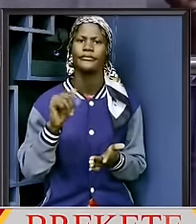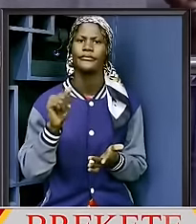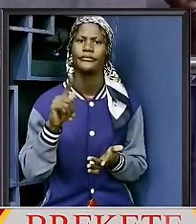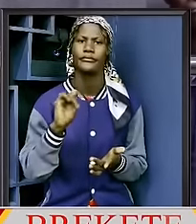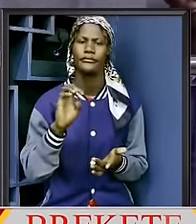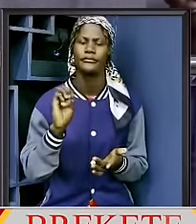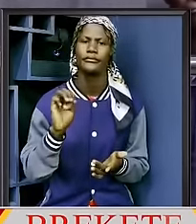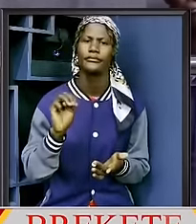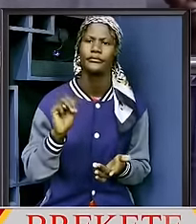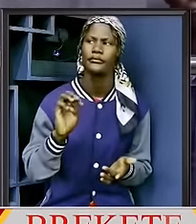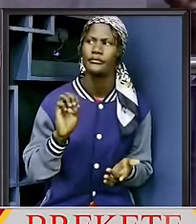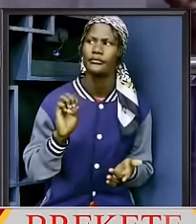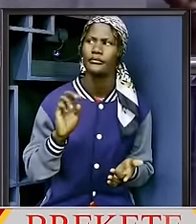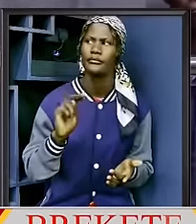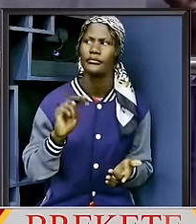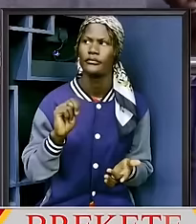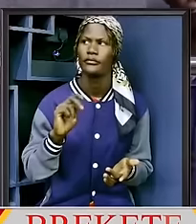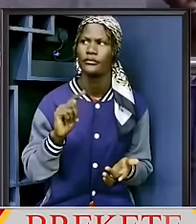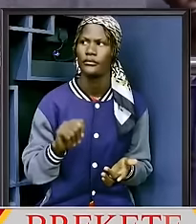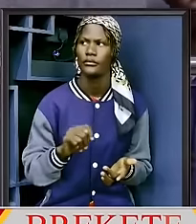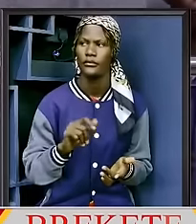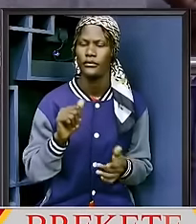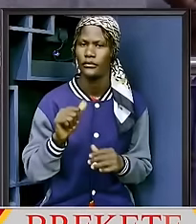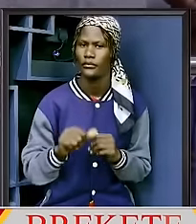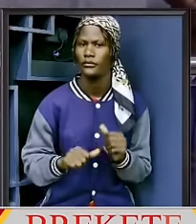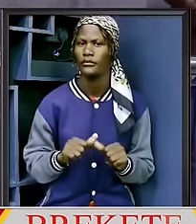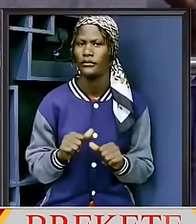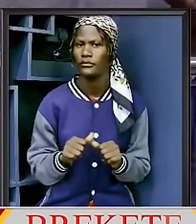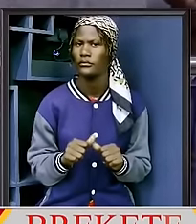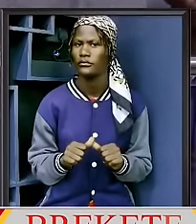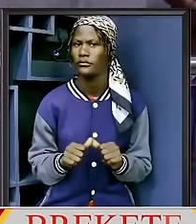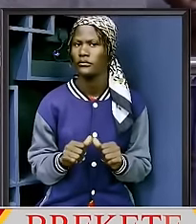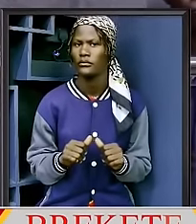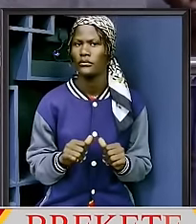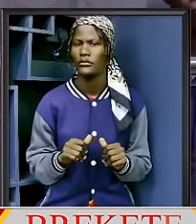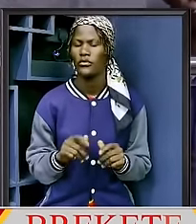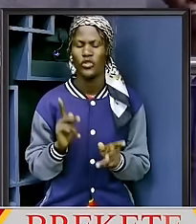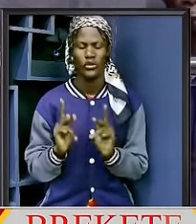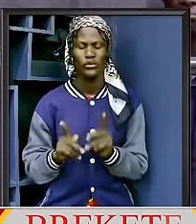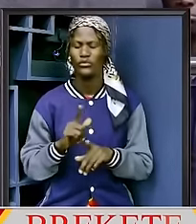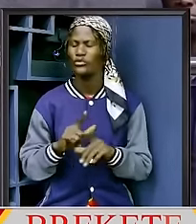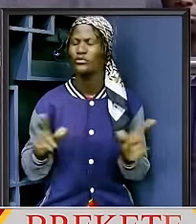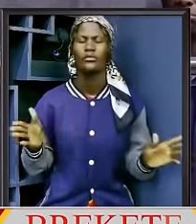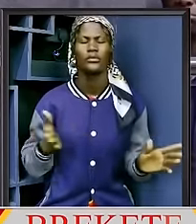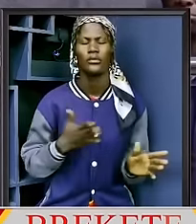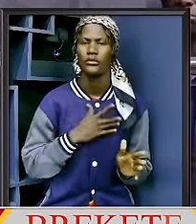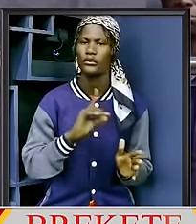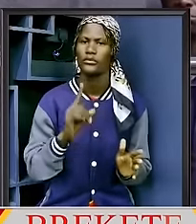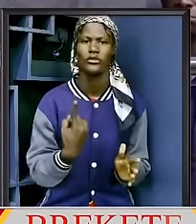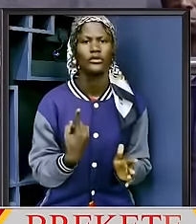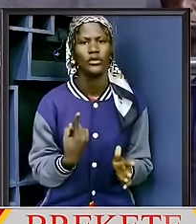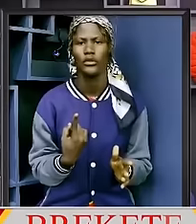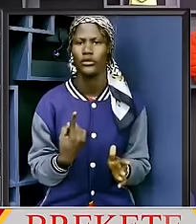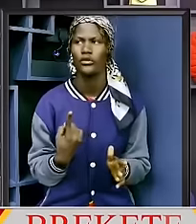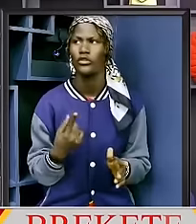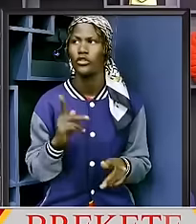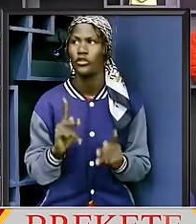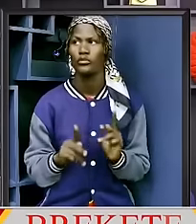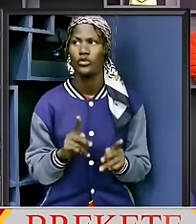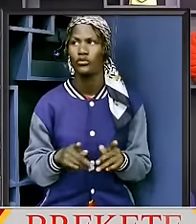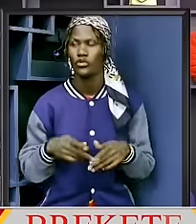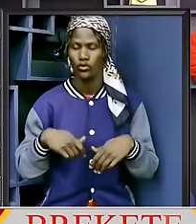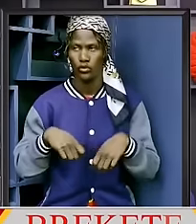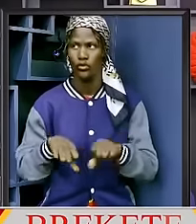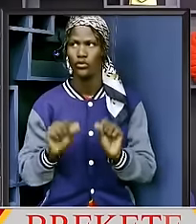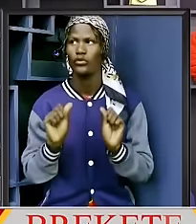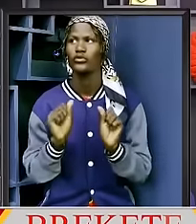you have access to my account, and you still want me to follow you to print statement. I'm not in party to you. You push, you just leaving. You have already started the war. You push, you continue what